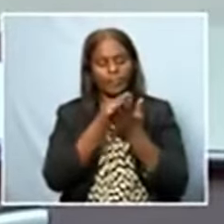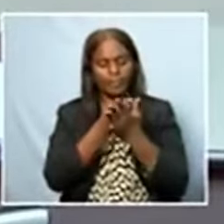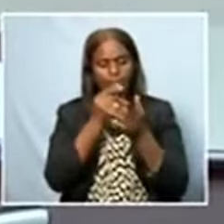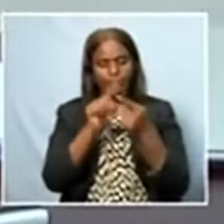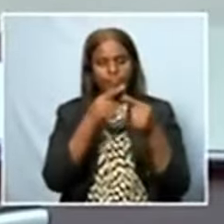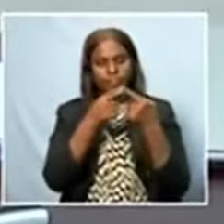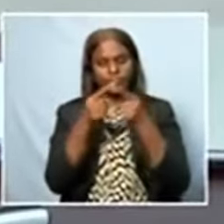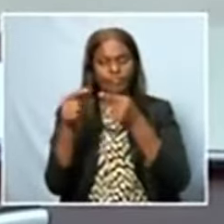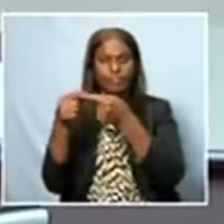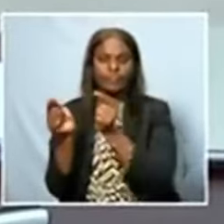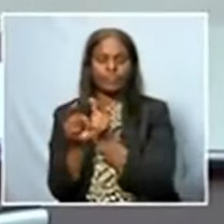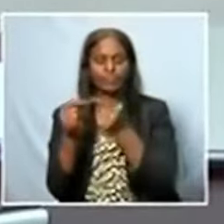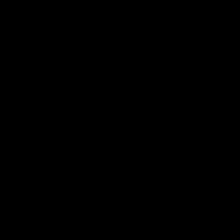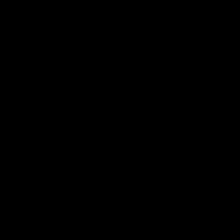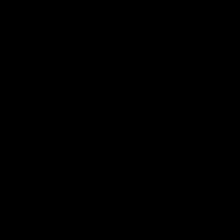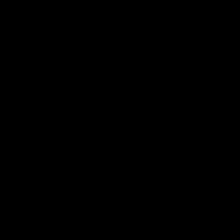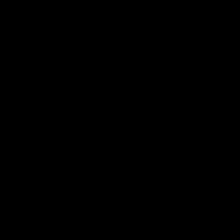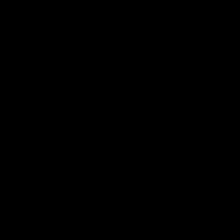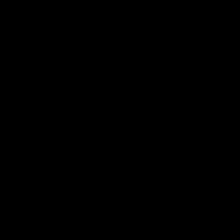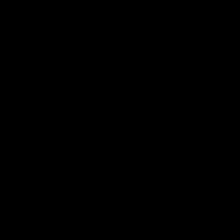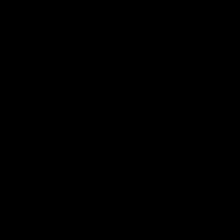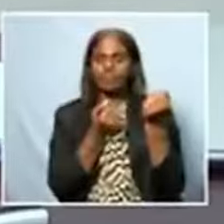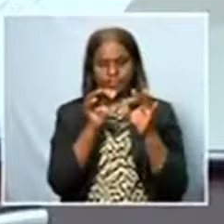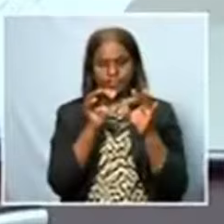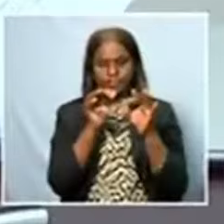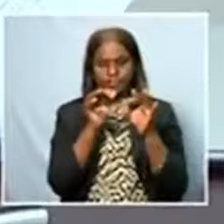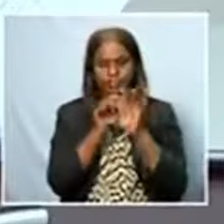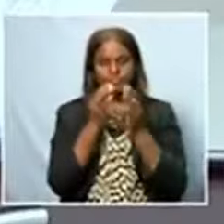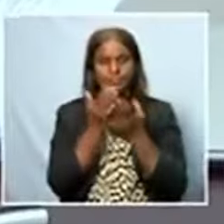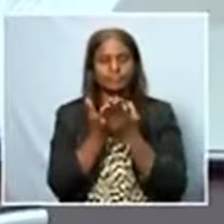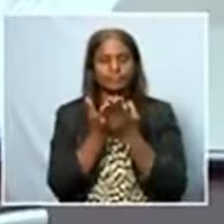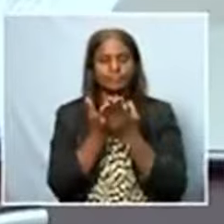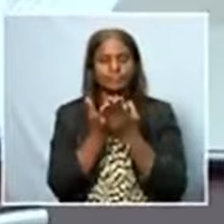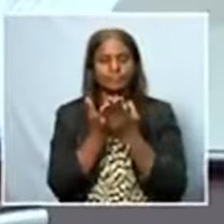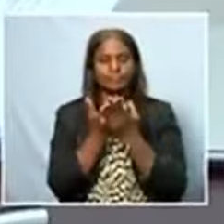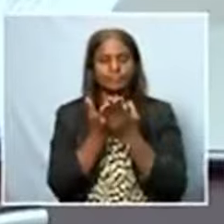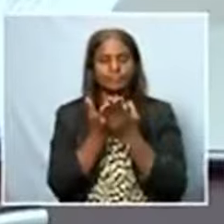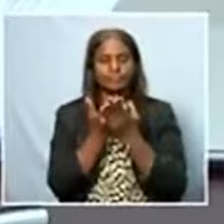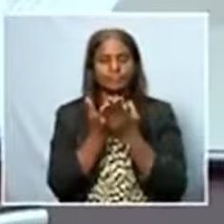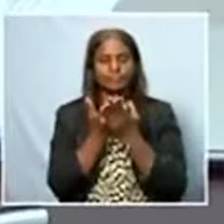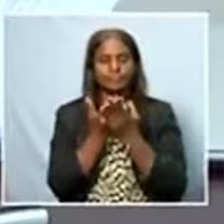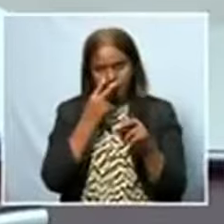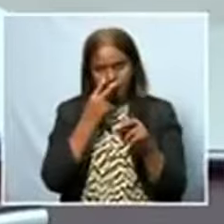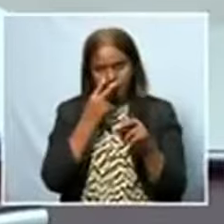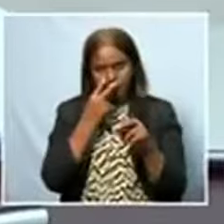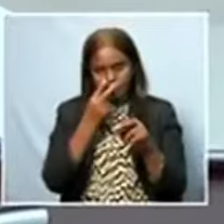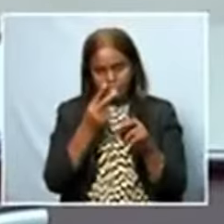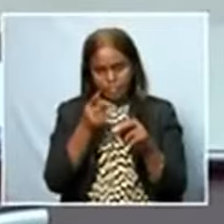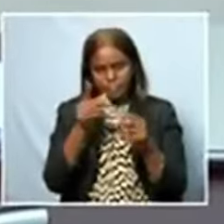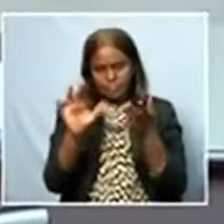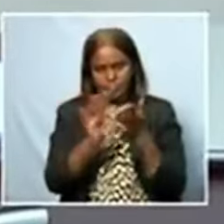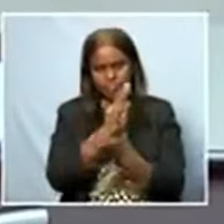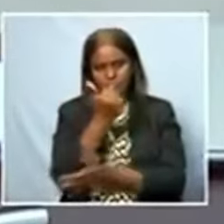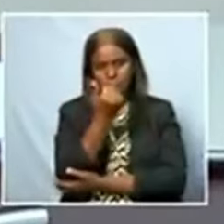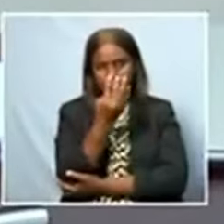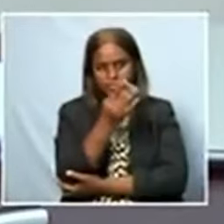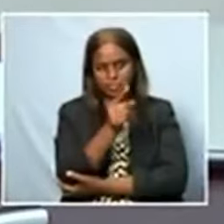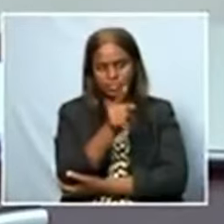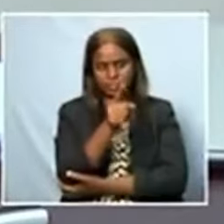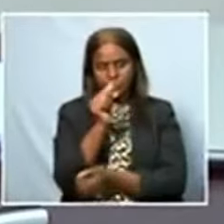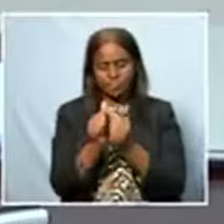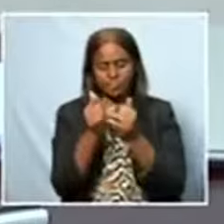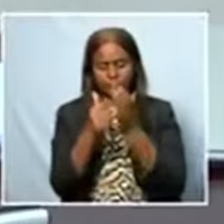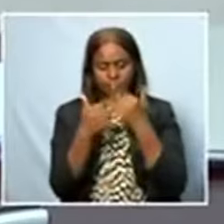various categories of motor vehicles outlined in the submission. Looking also at page 14, which